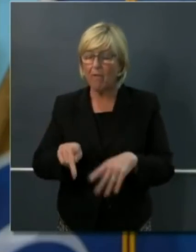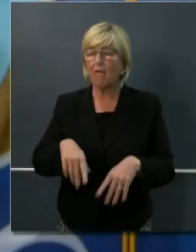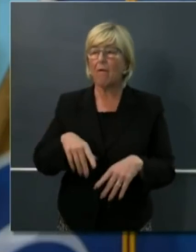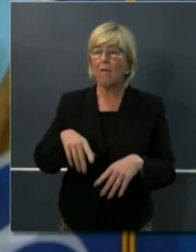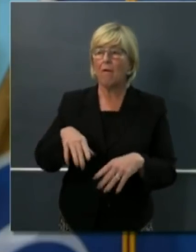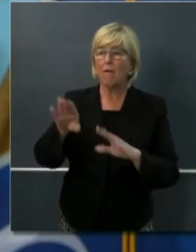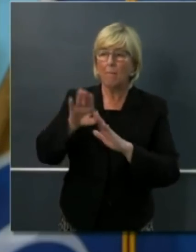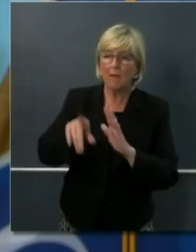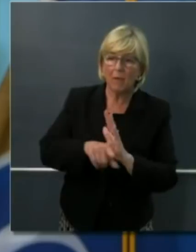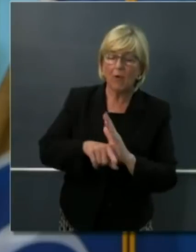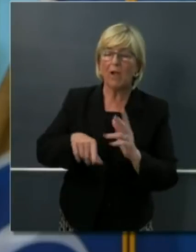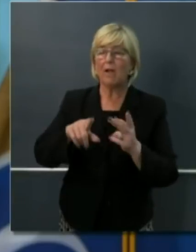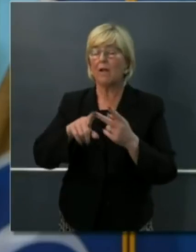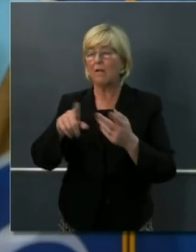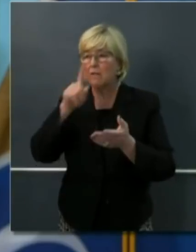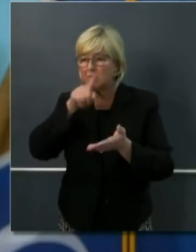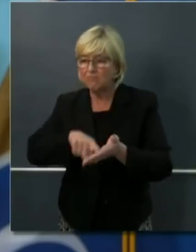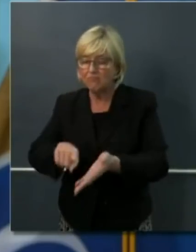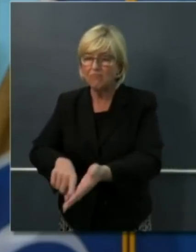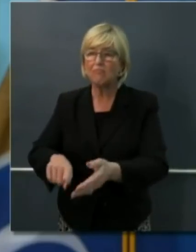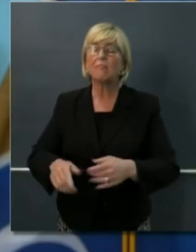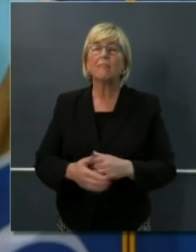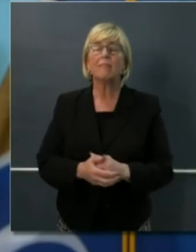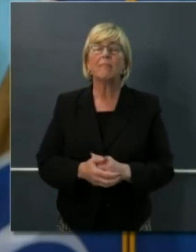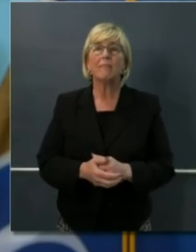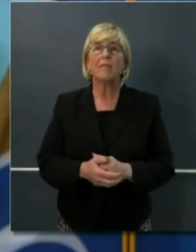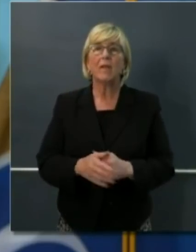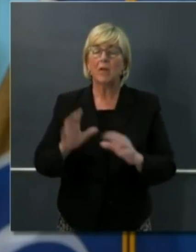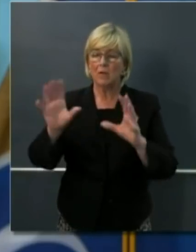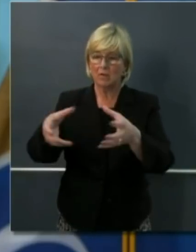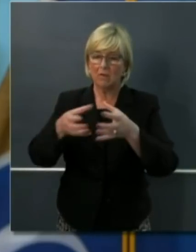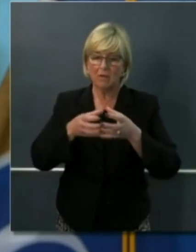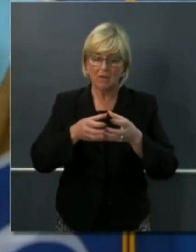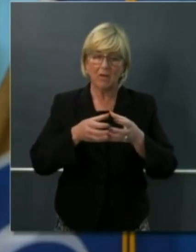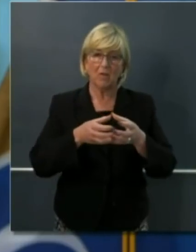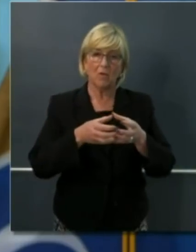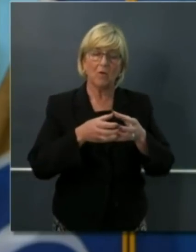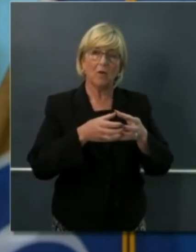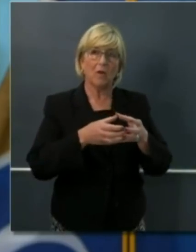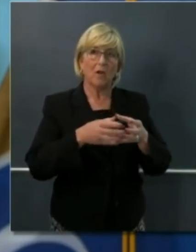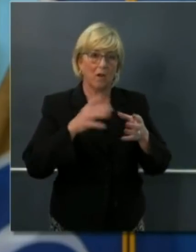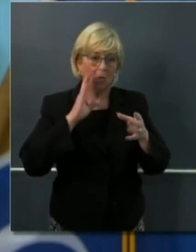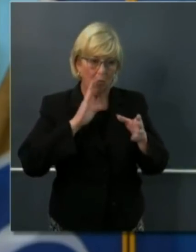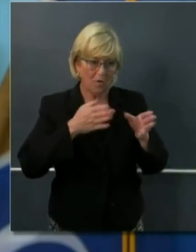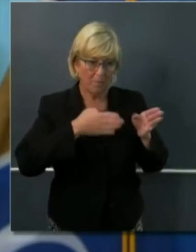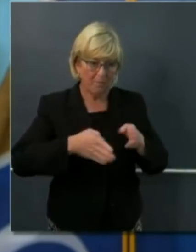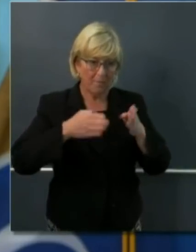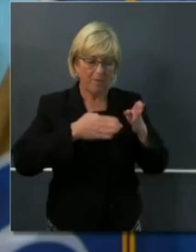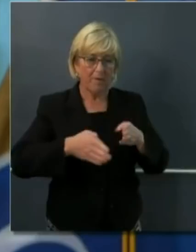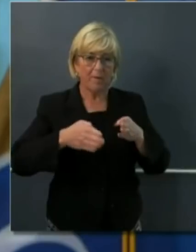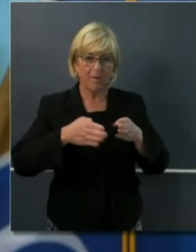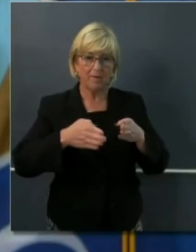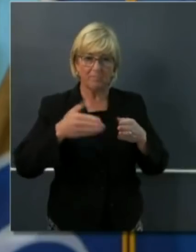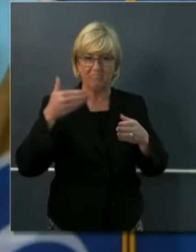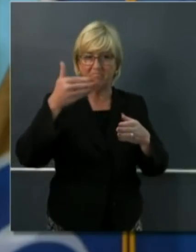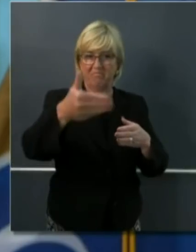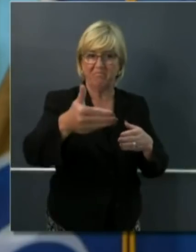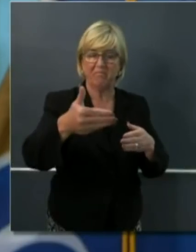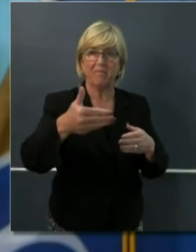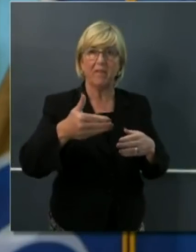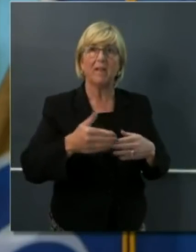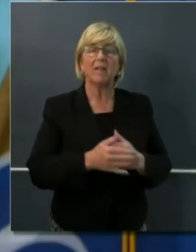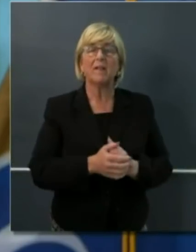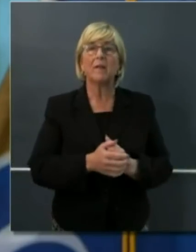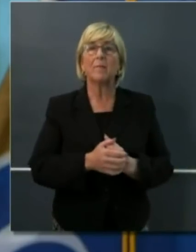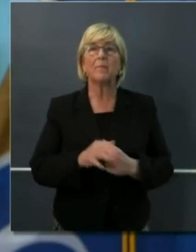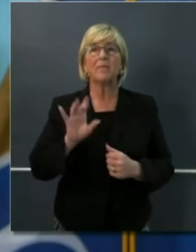that's done throughout the state of California. Currently, again, decentralized, and we'll begin to organize it in a more centralized manner.